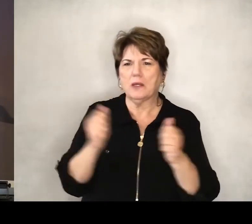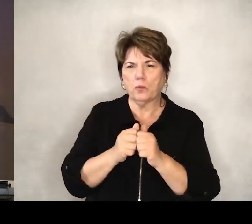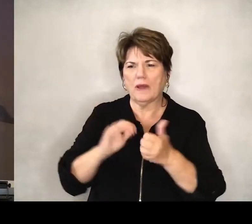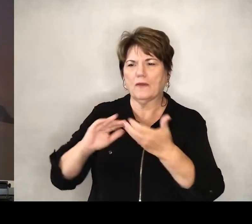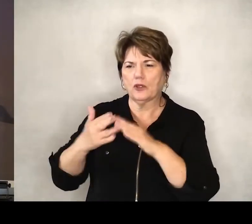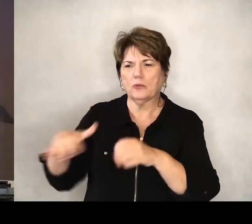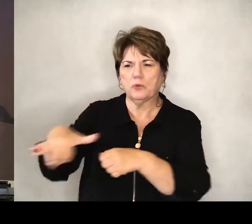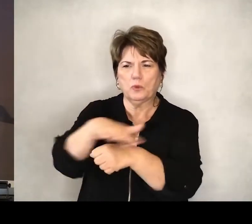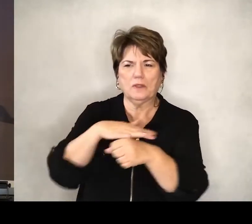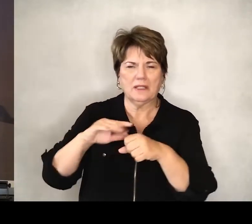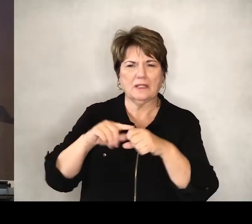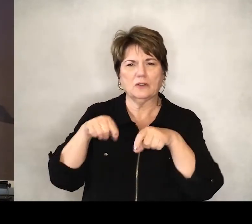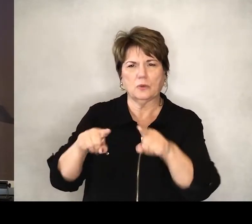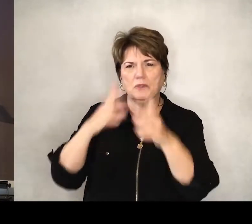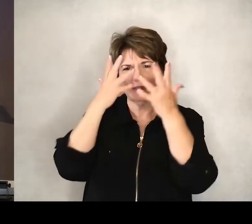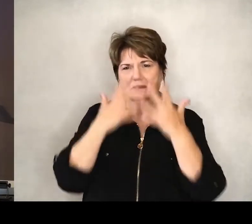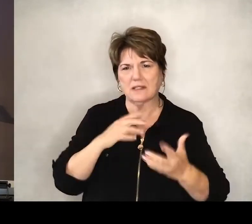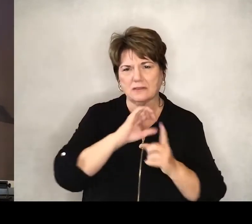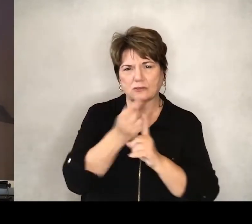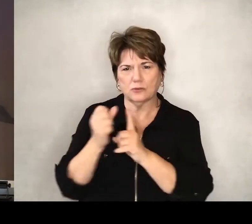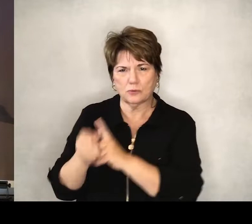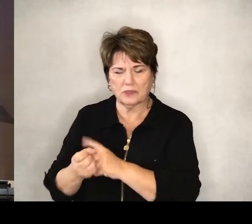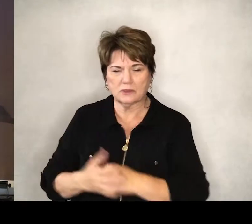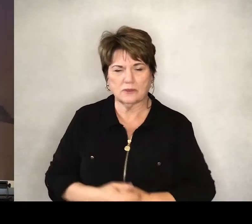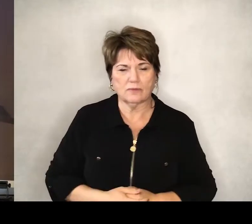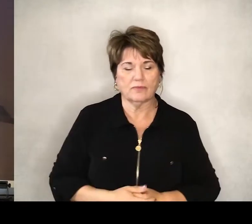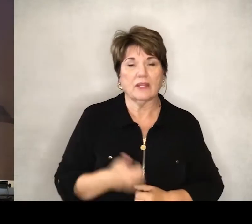community that was mourning there.